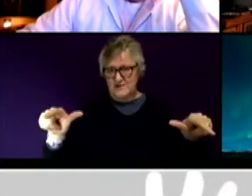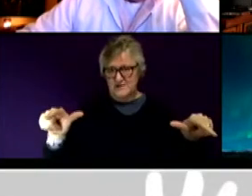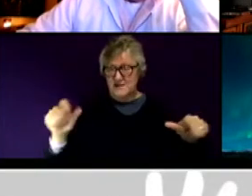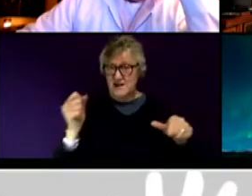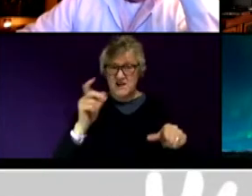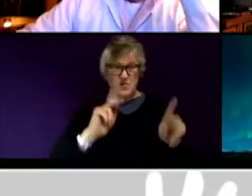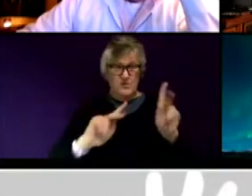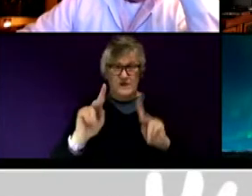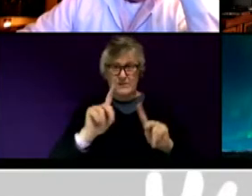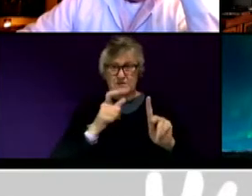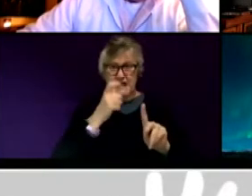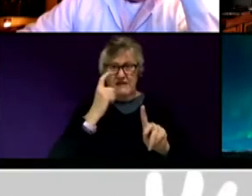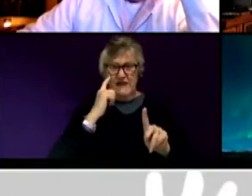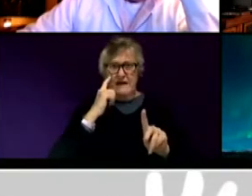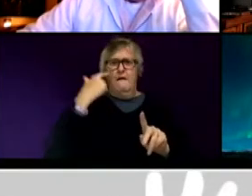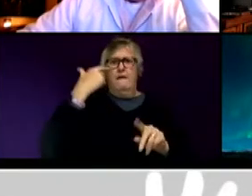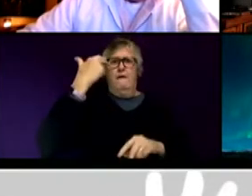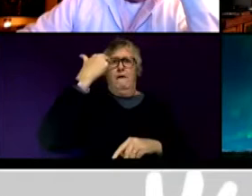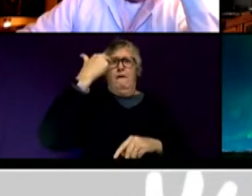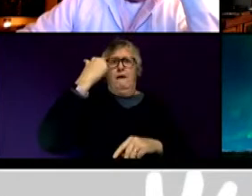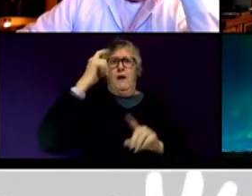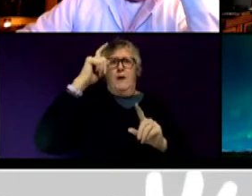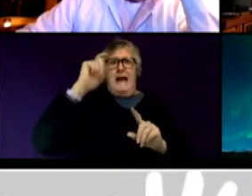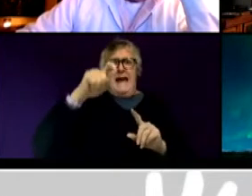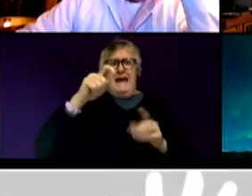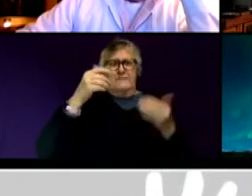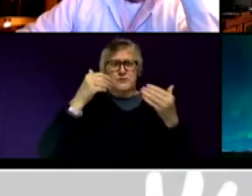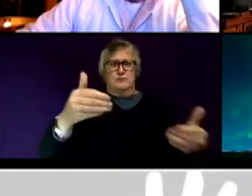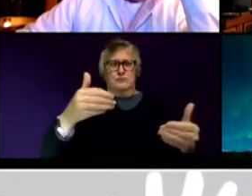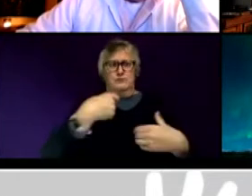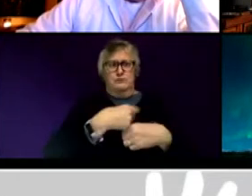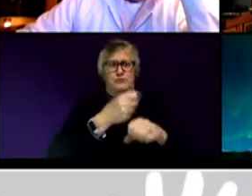produce some documents. I appreciate it all. We're going to